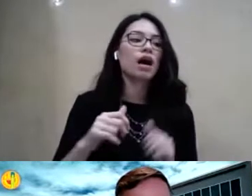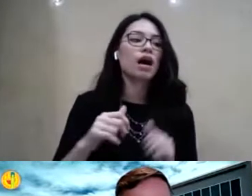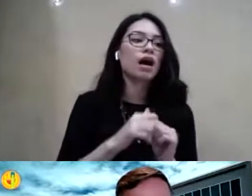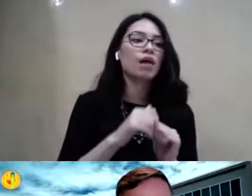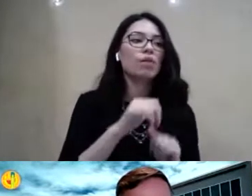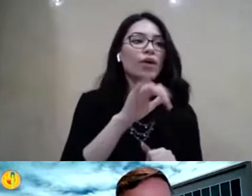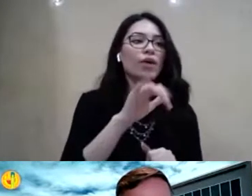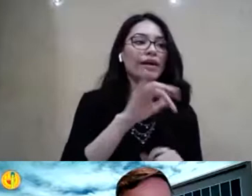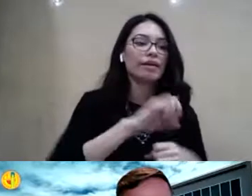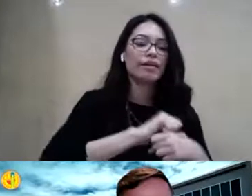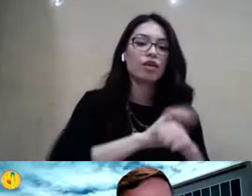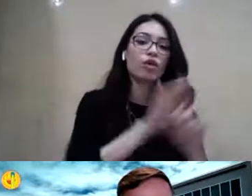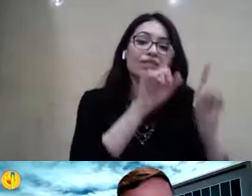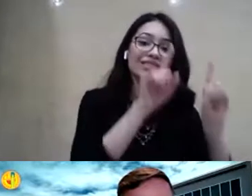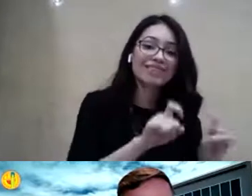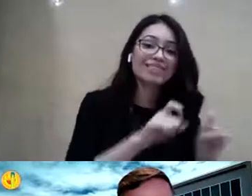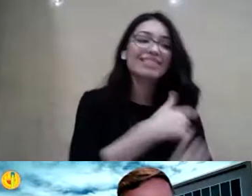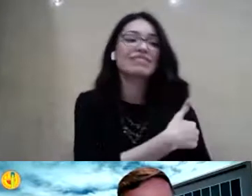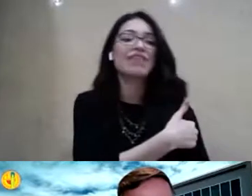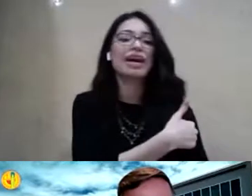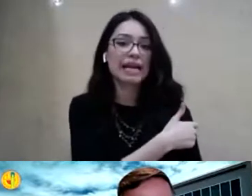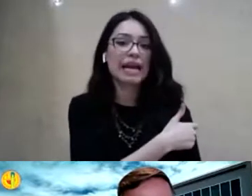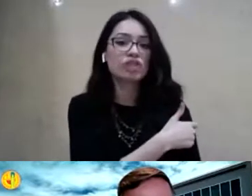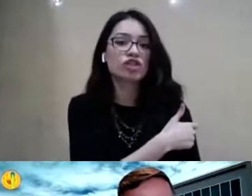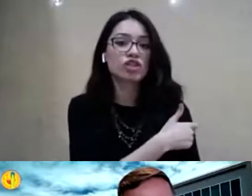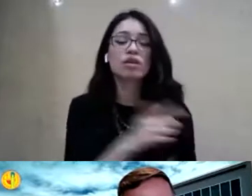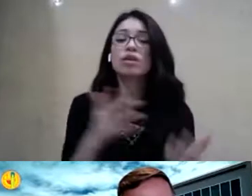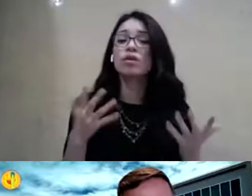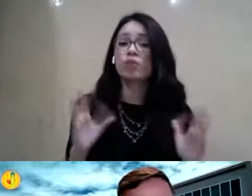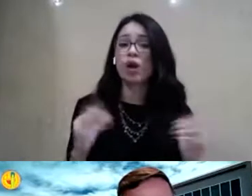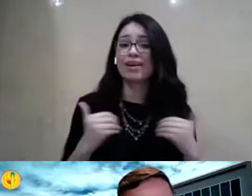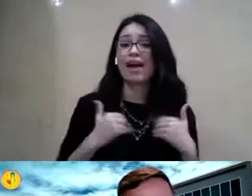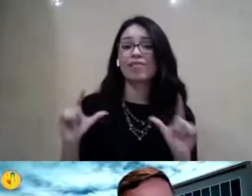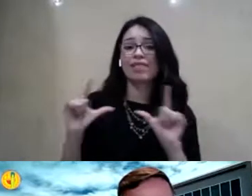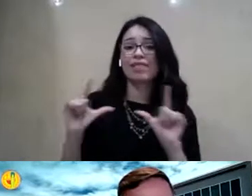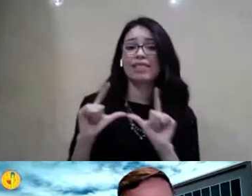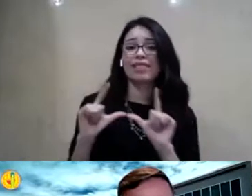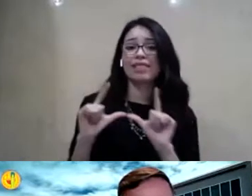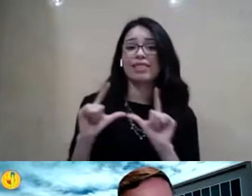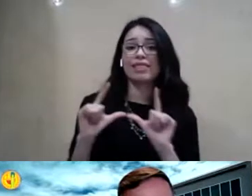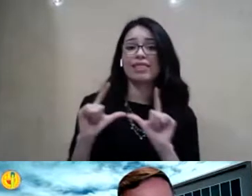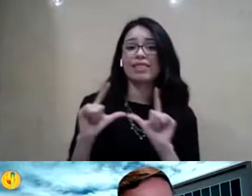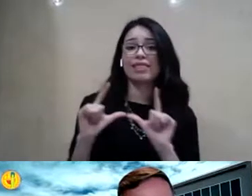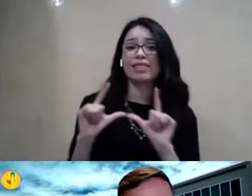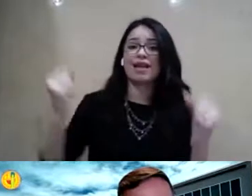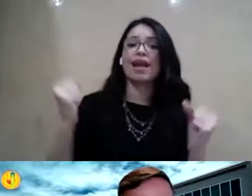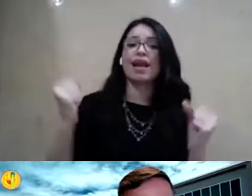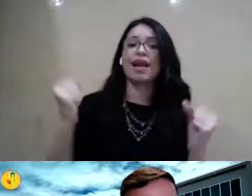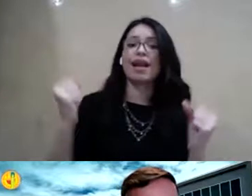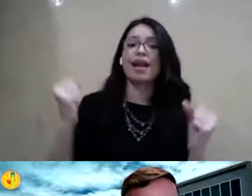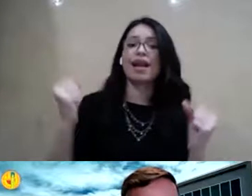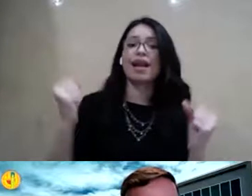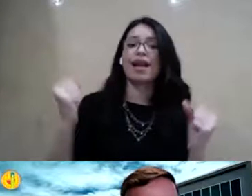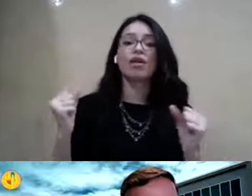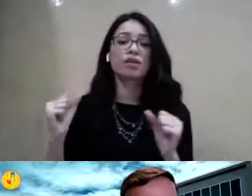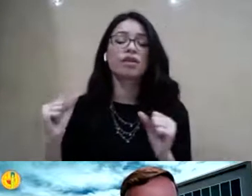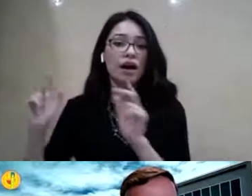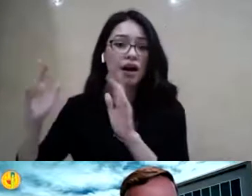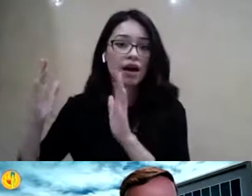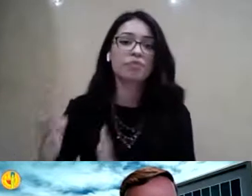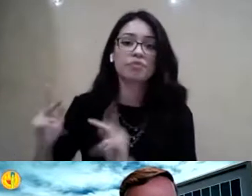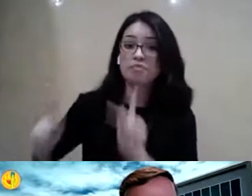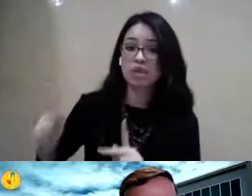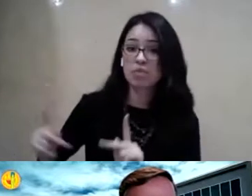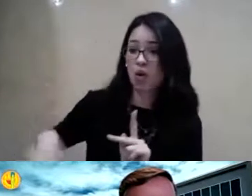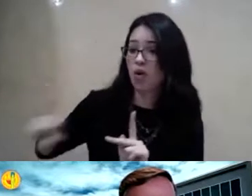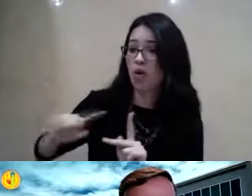with vaccinations. We actually have licensed health clinics at schools that are licensed already to provide vaccinations. We